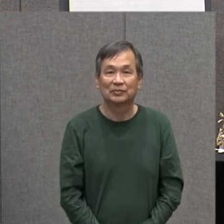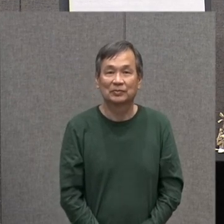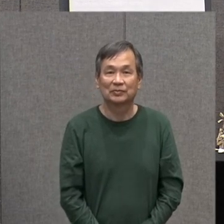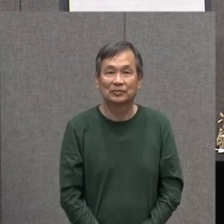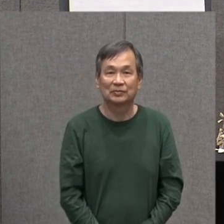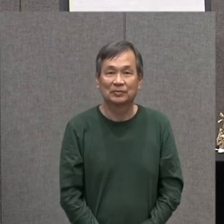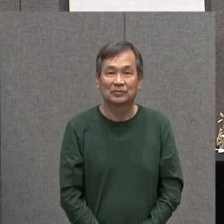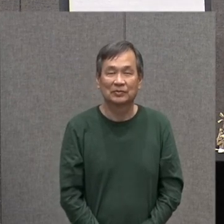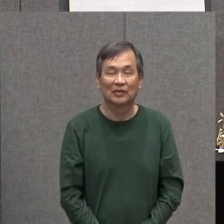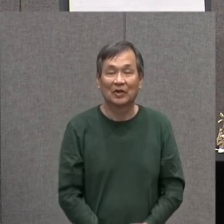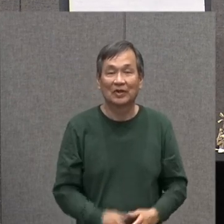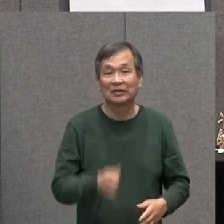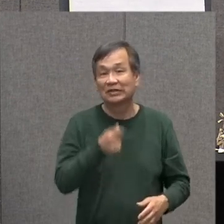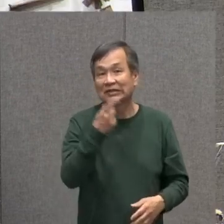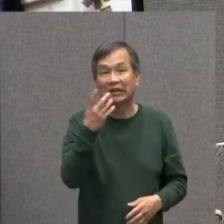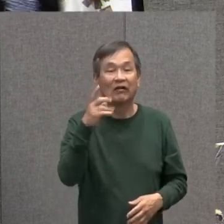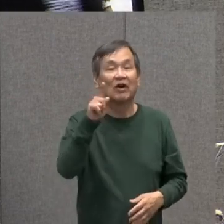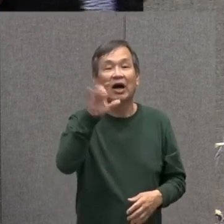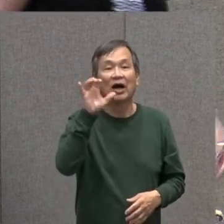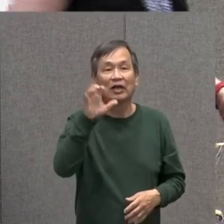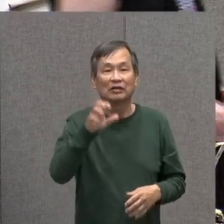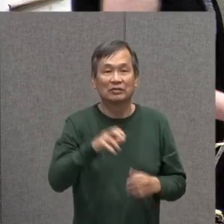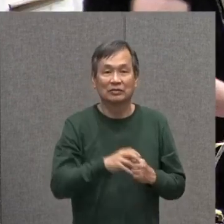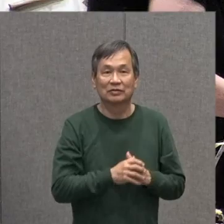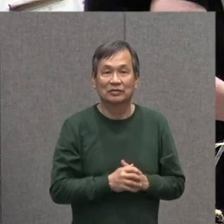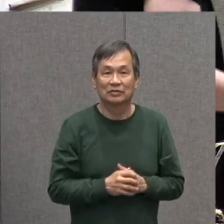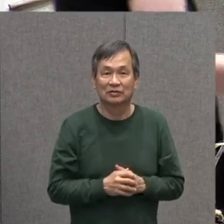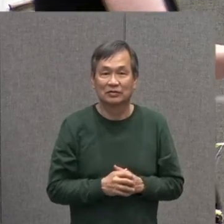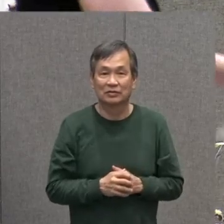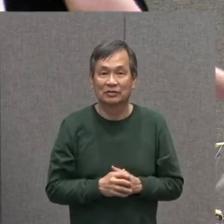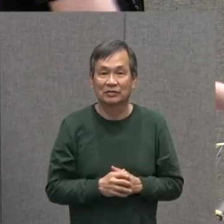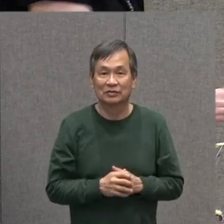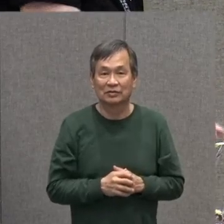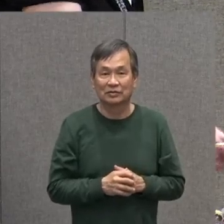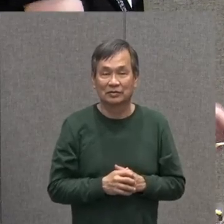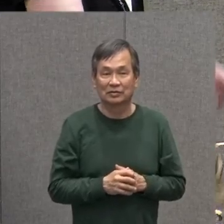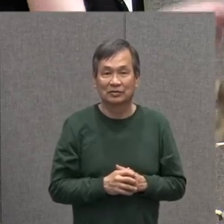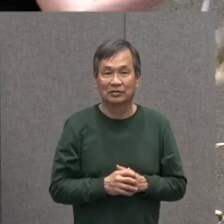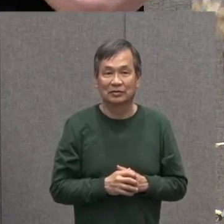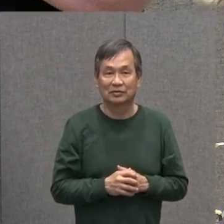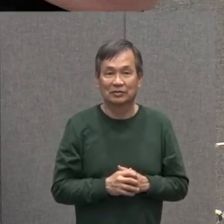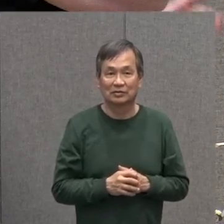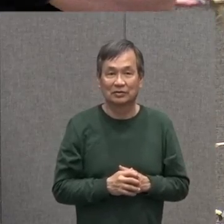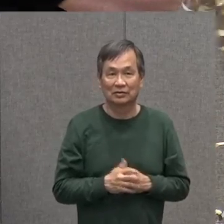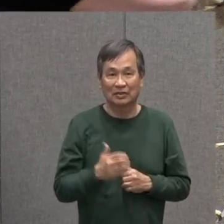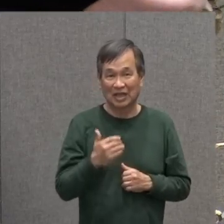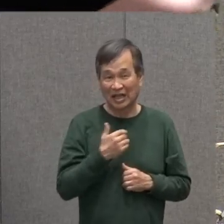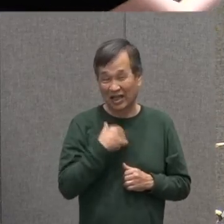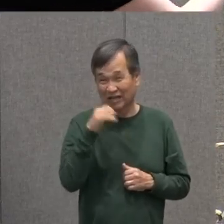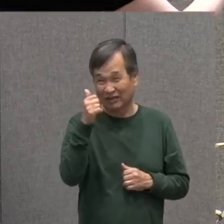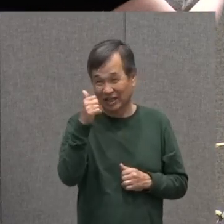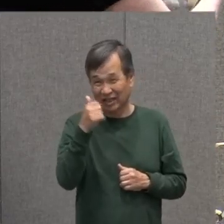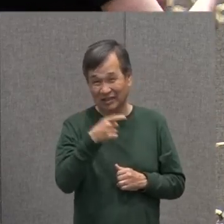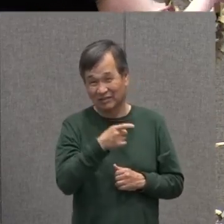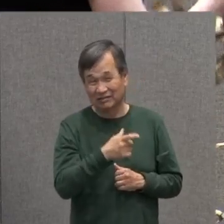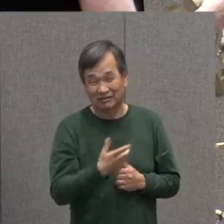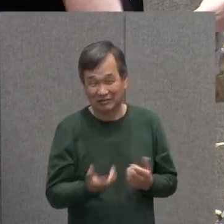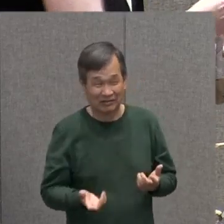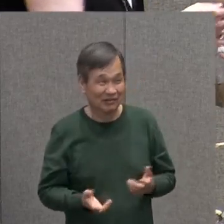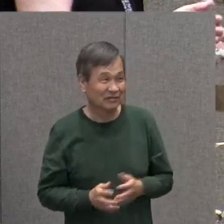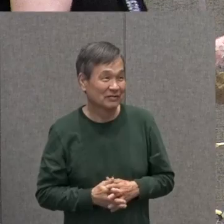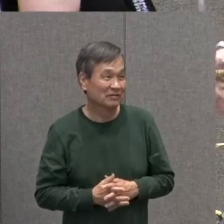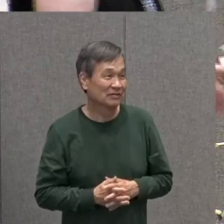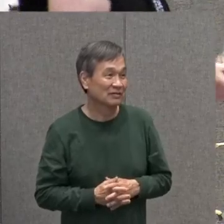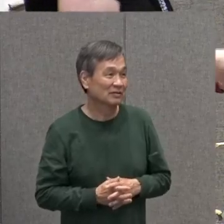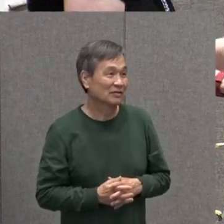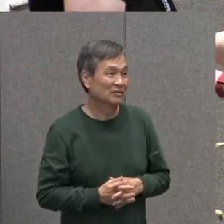There's hundreds of them. And I pretty much just have about, I don't know, 10 pieces of paper on this one. I